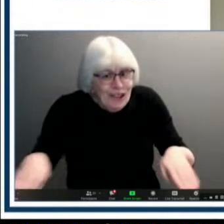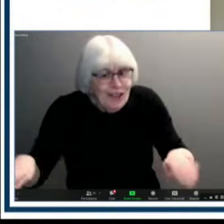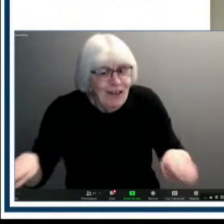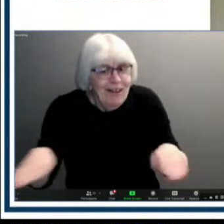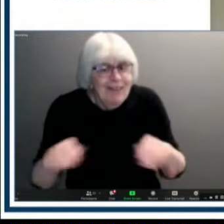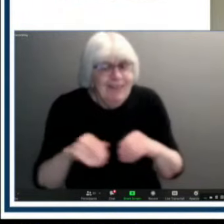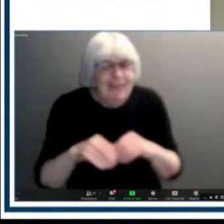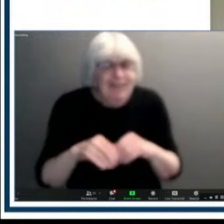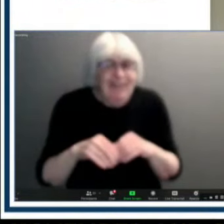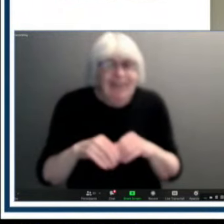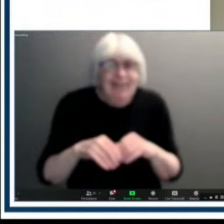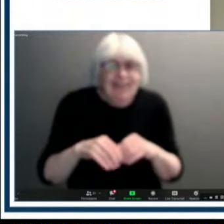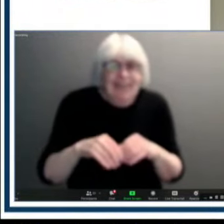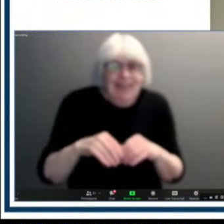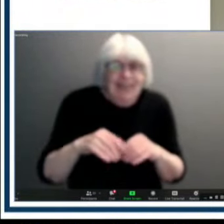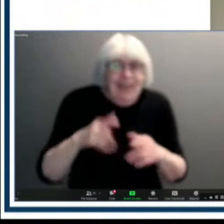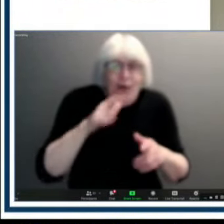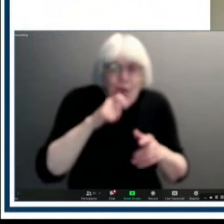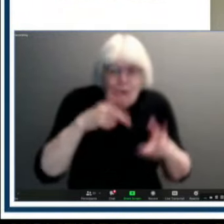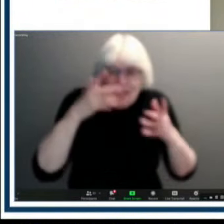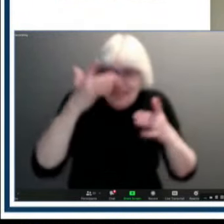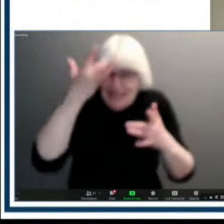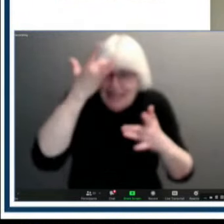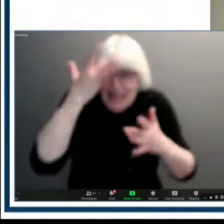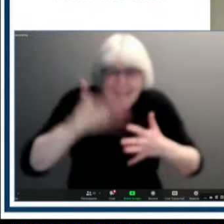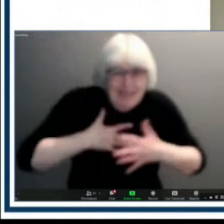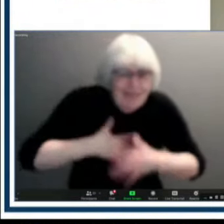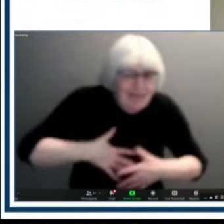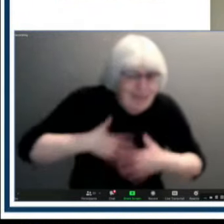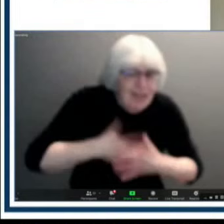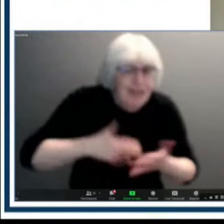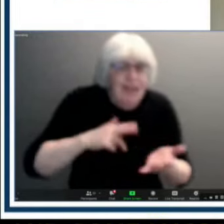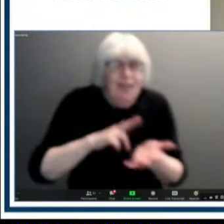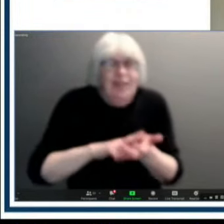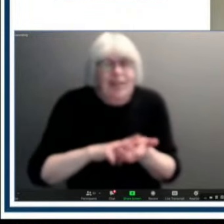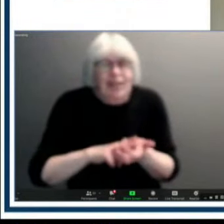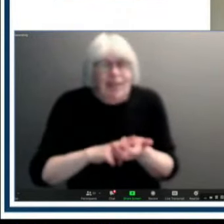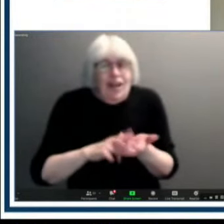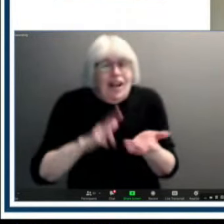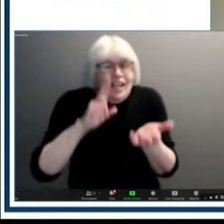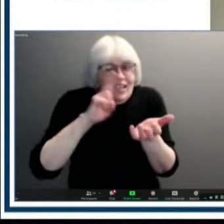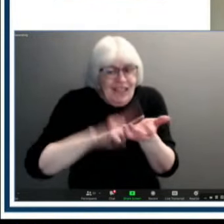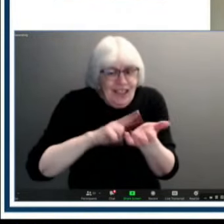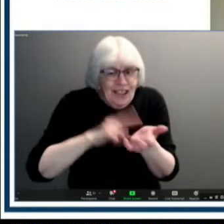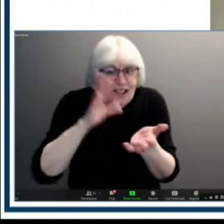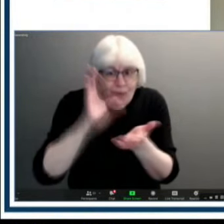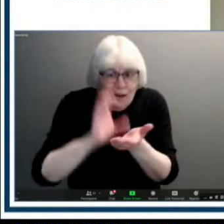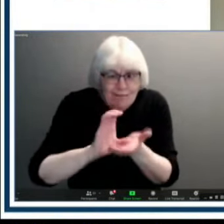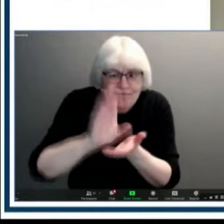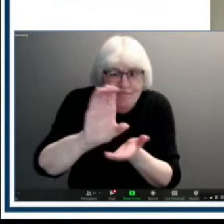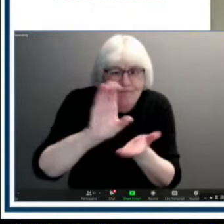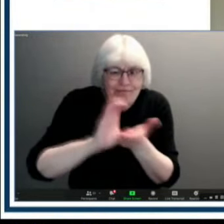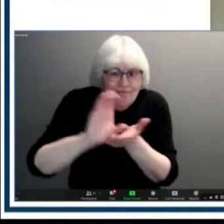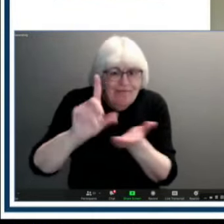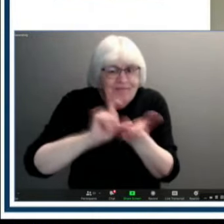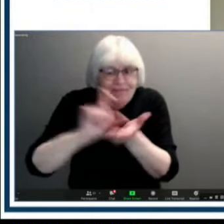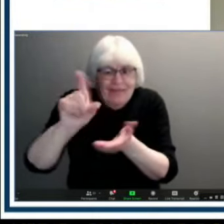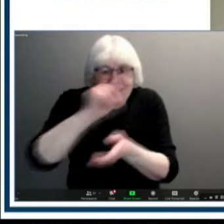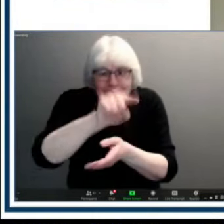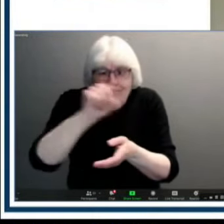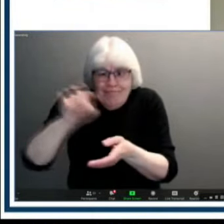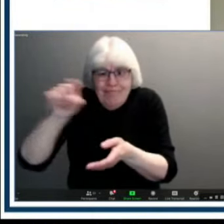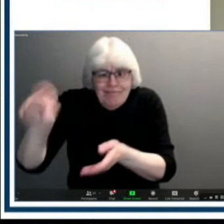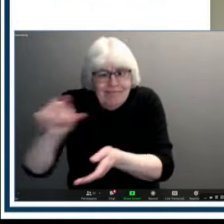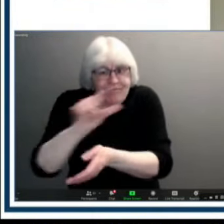immunocompromised, and the long-term care facilities with additional doses of vaccine, and doing as much as we could, 60 and above, with